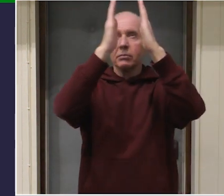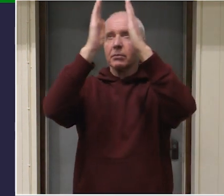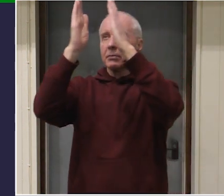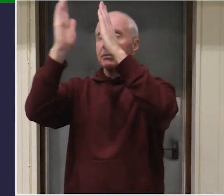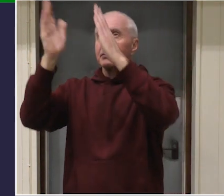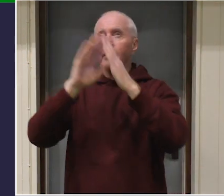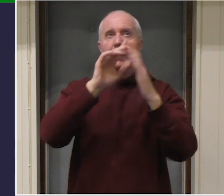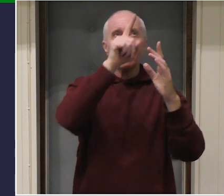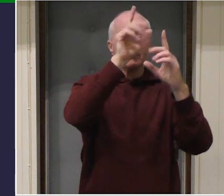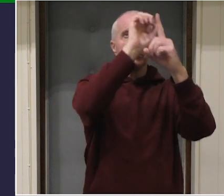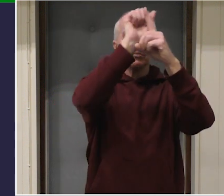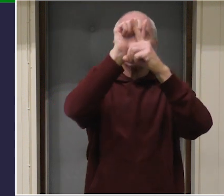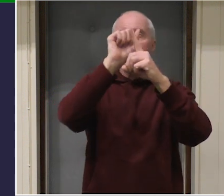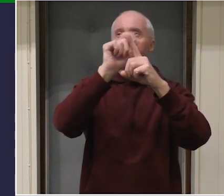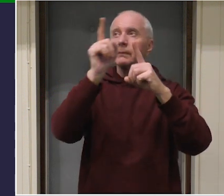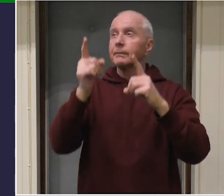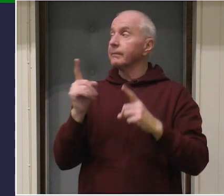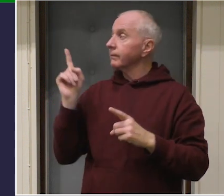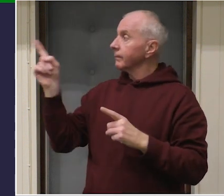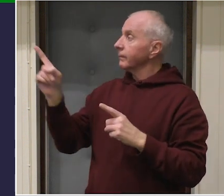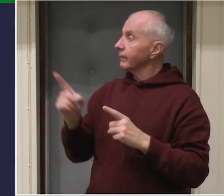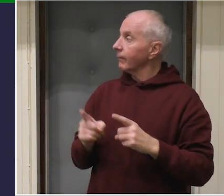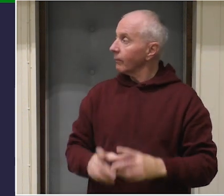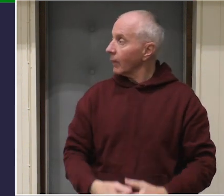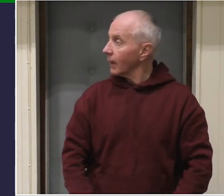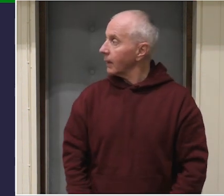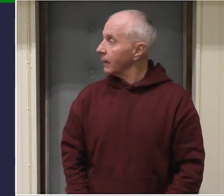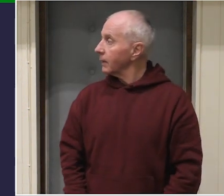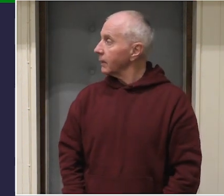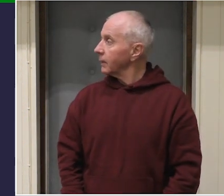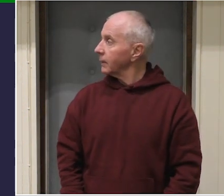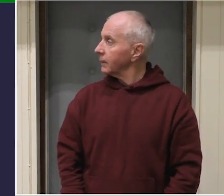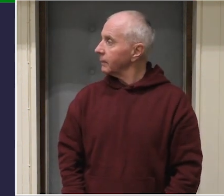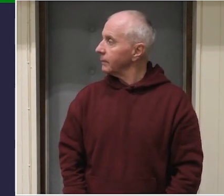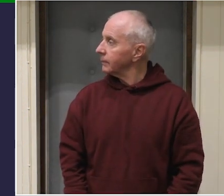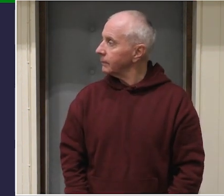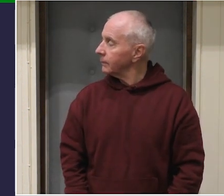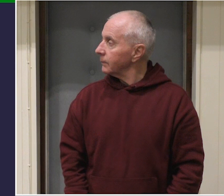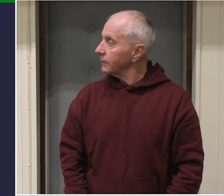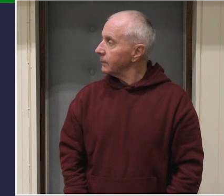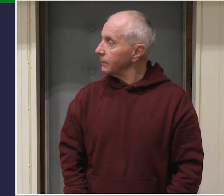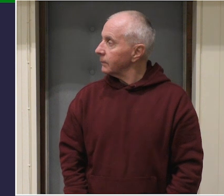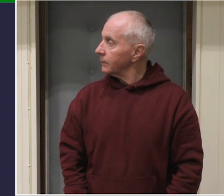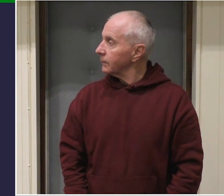found. C, discoverer of the planet. Who remembers this one?